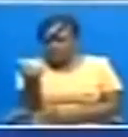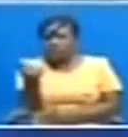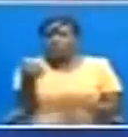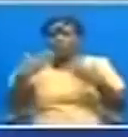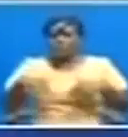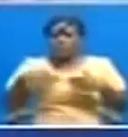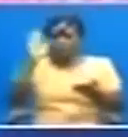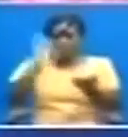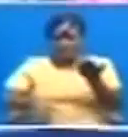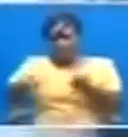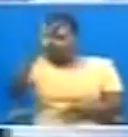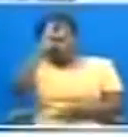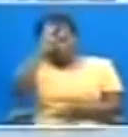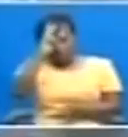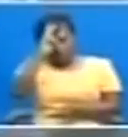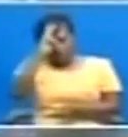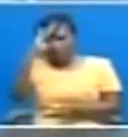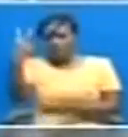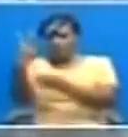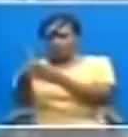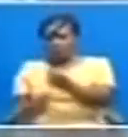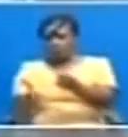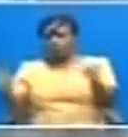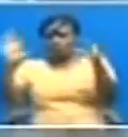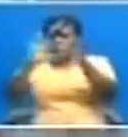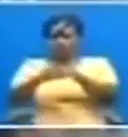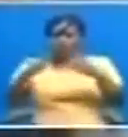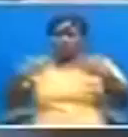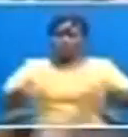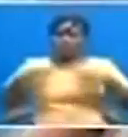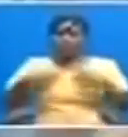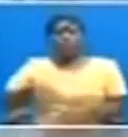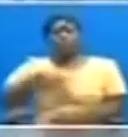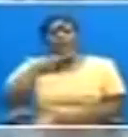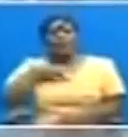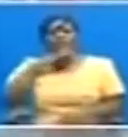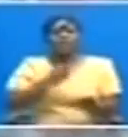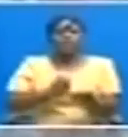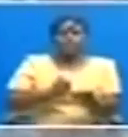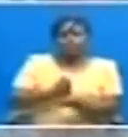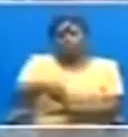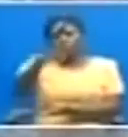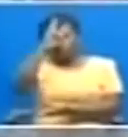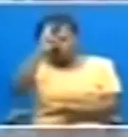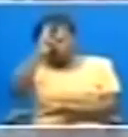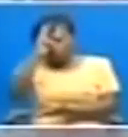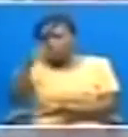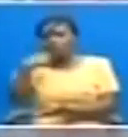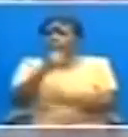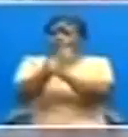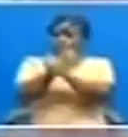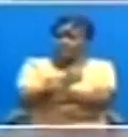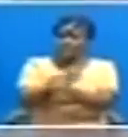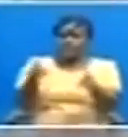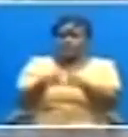within the same year. Dennis and Felix joined the hundreds of people who've lost their lives in the hands of the very people who are meant to not only protect them, but